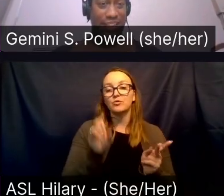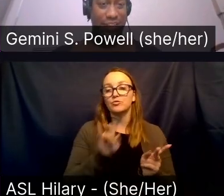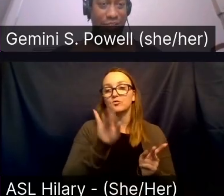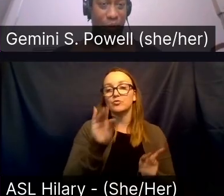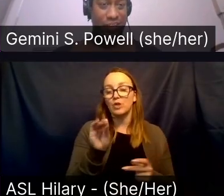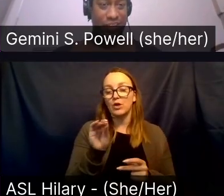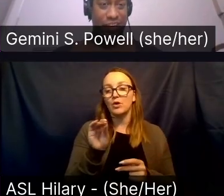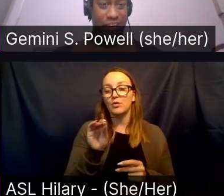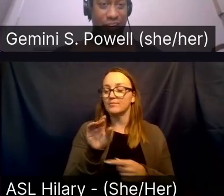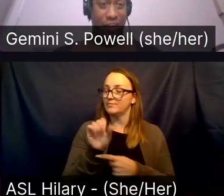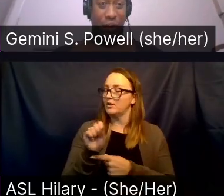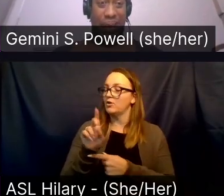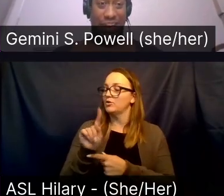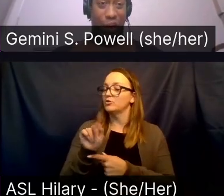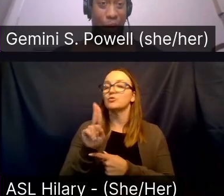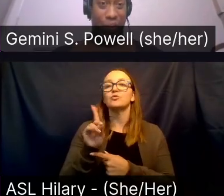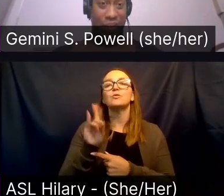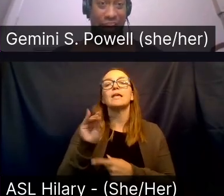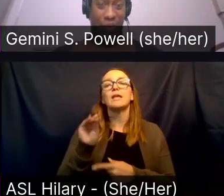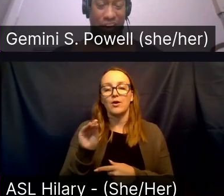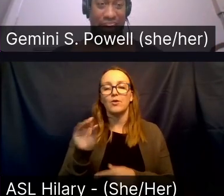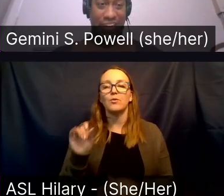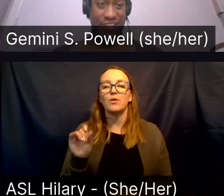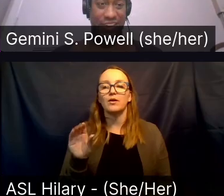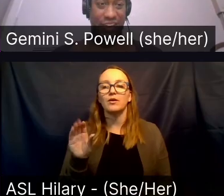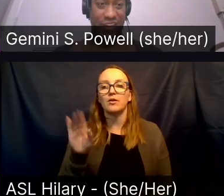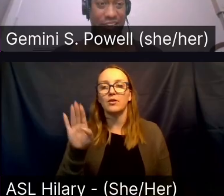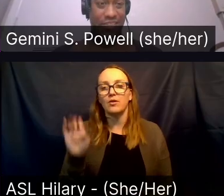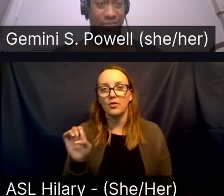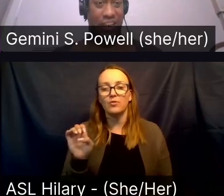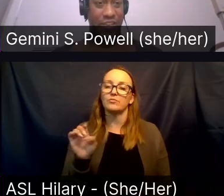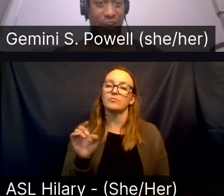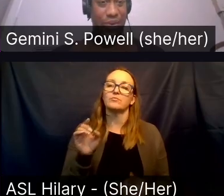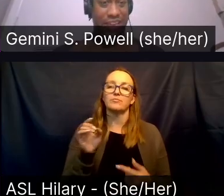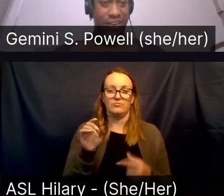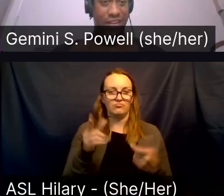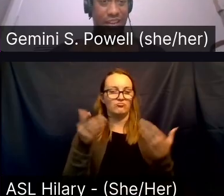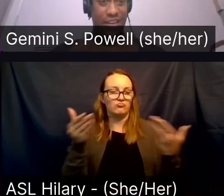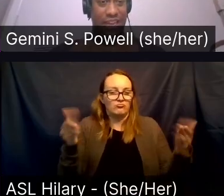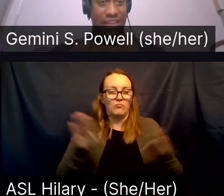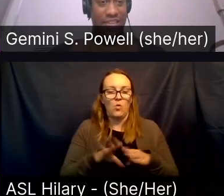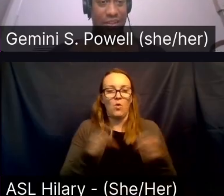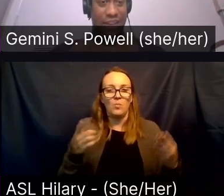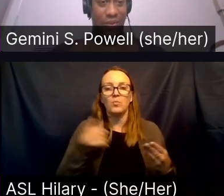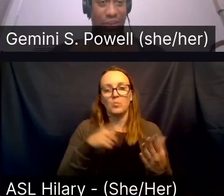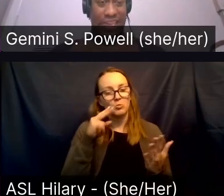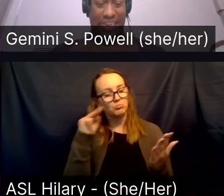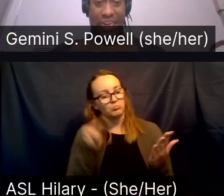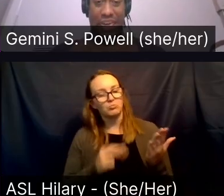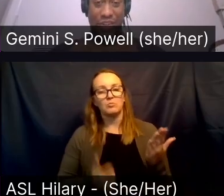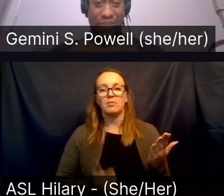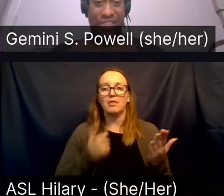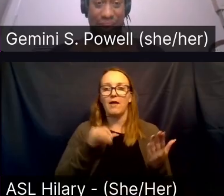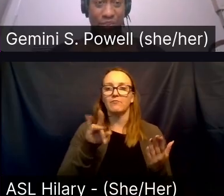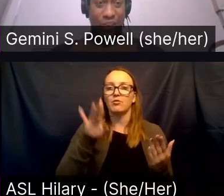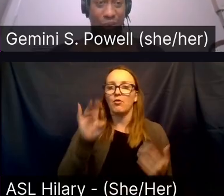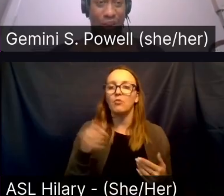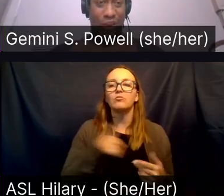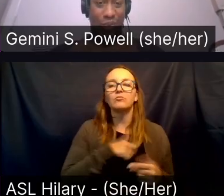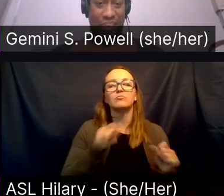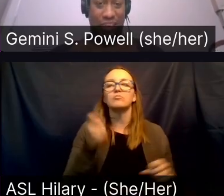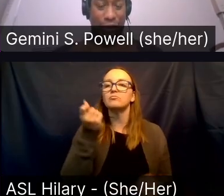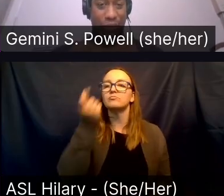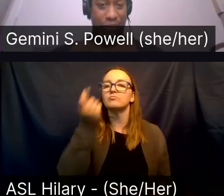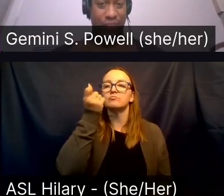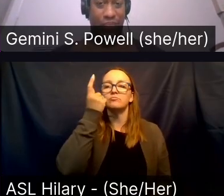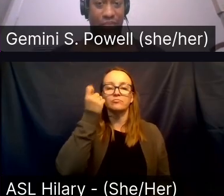editor at this point, you can go ahead and open that. We're going to actually take a look at some live code here so that we can understand what's going